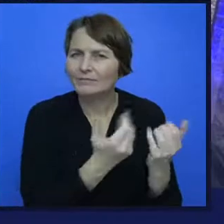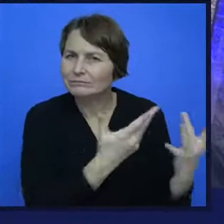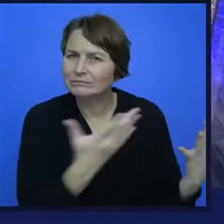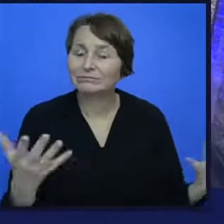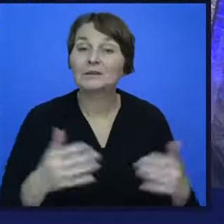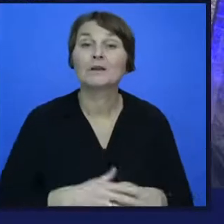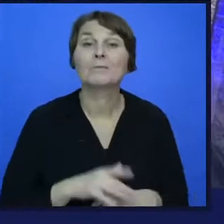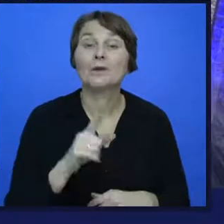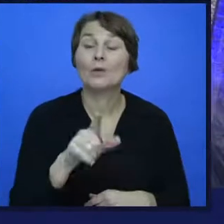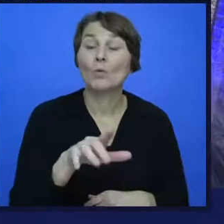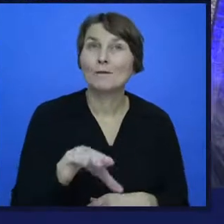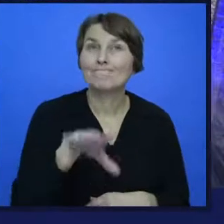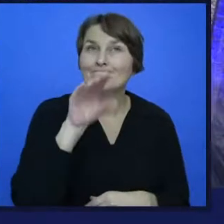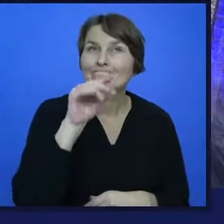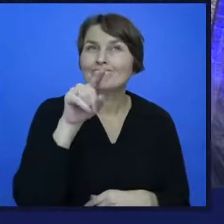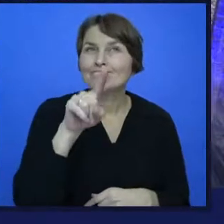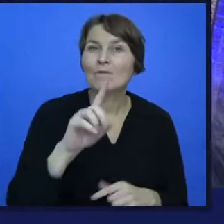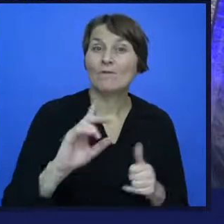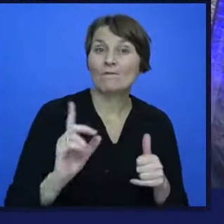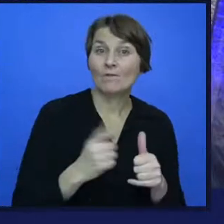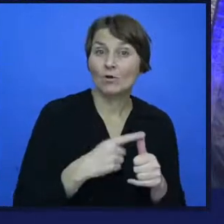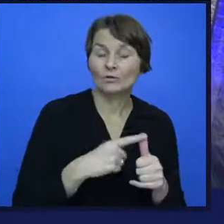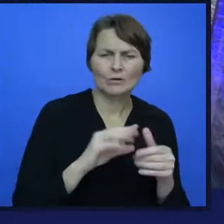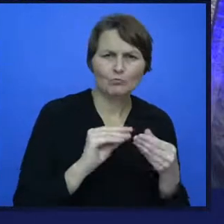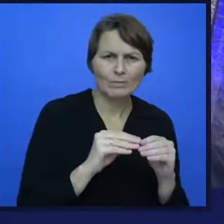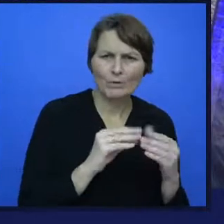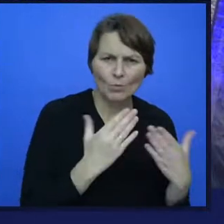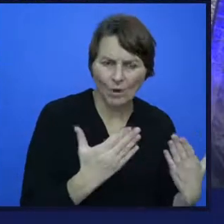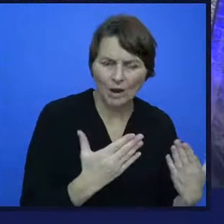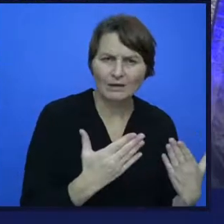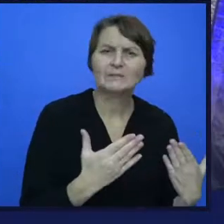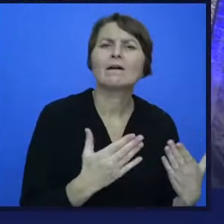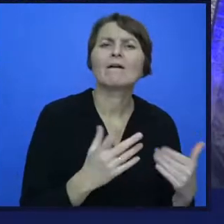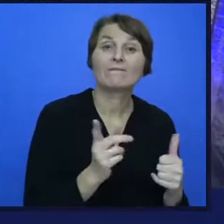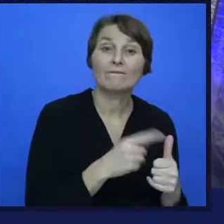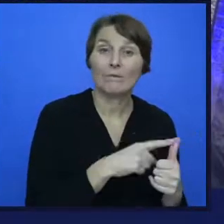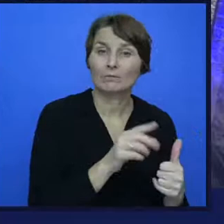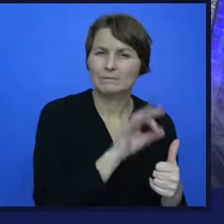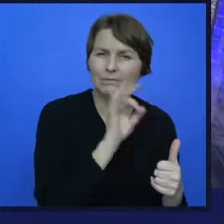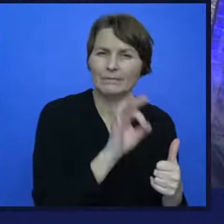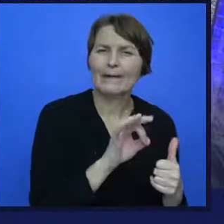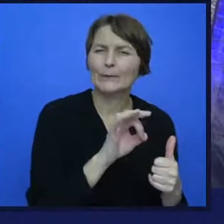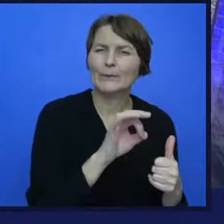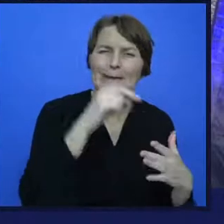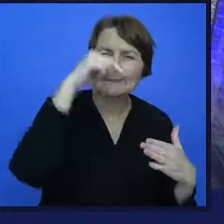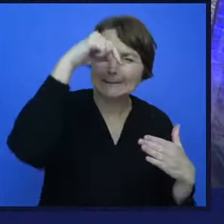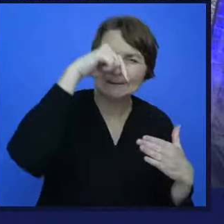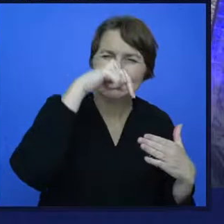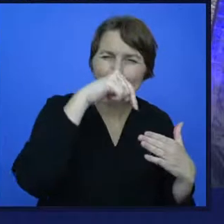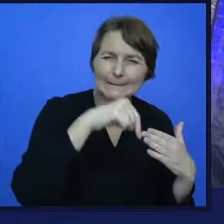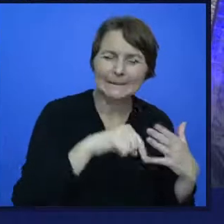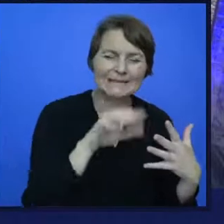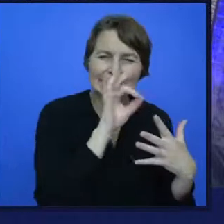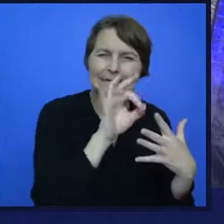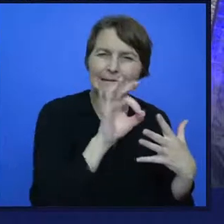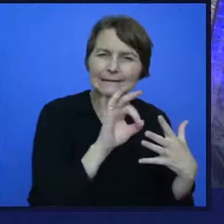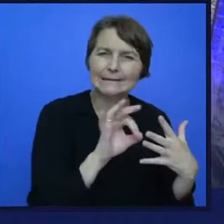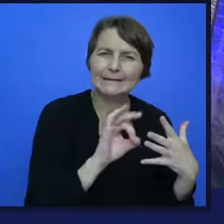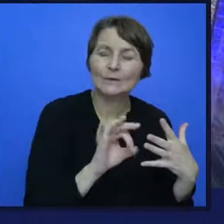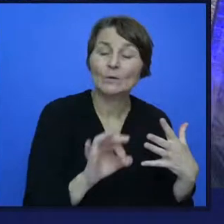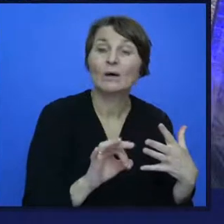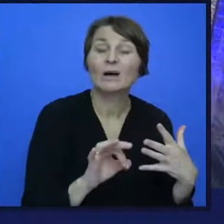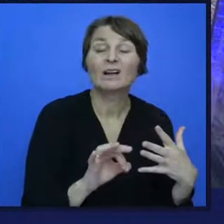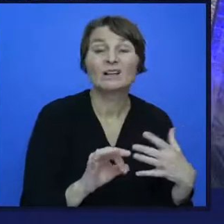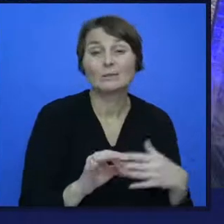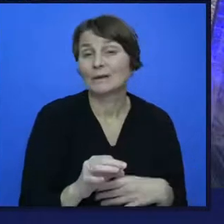understanding where the problem exists first or the opportunity exists first in terms of what needs to be addressed and really detailing that out, I can't stress that enough because I've seen it